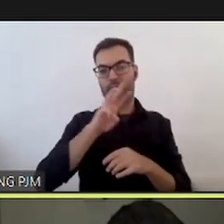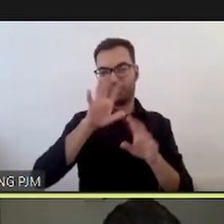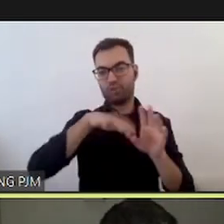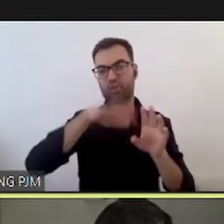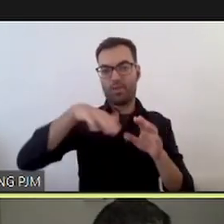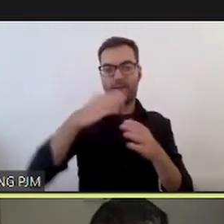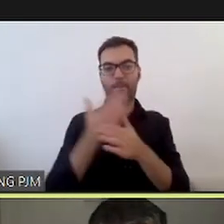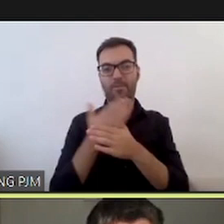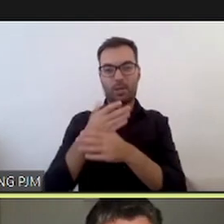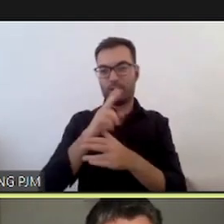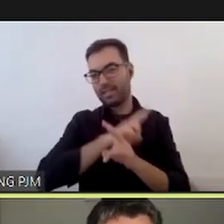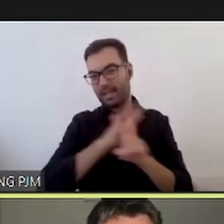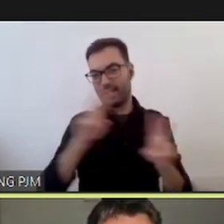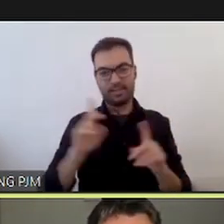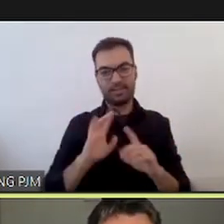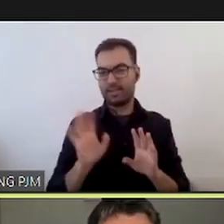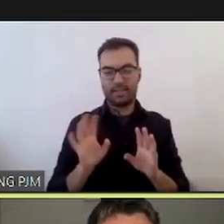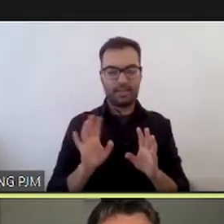the system. And